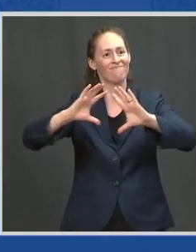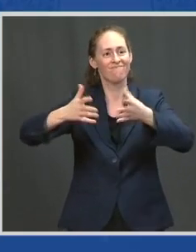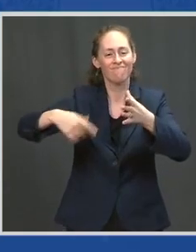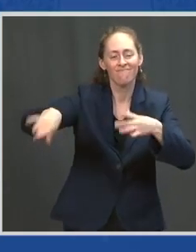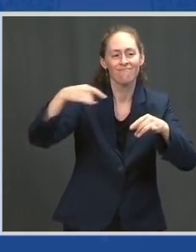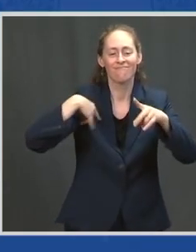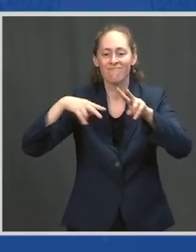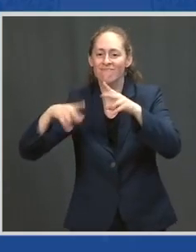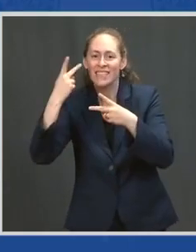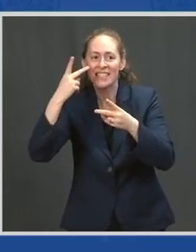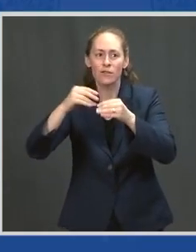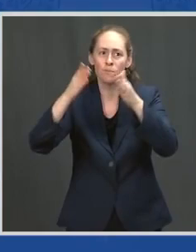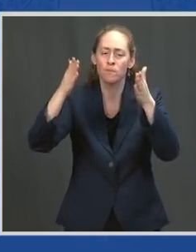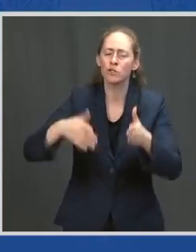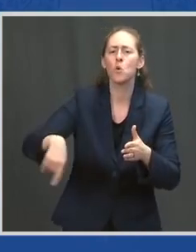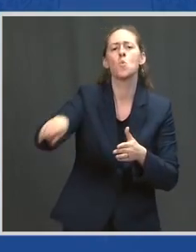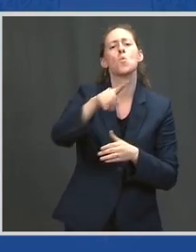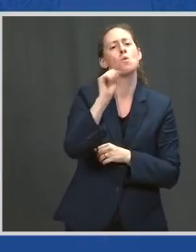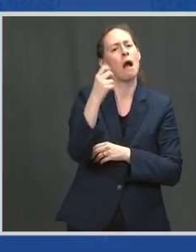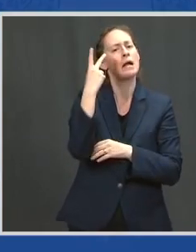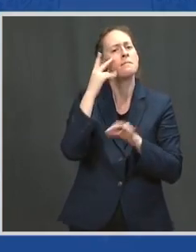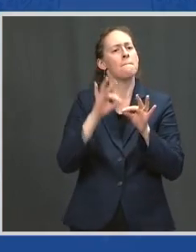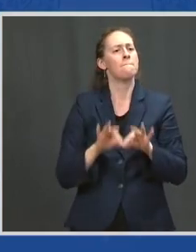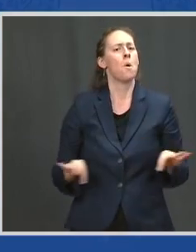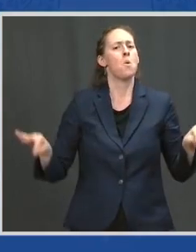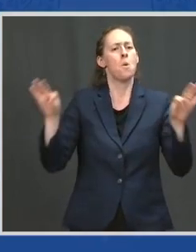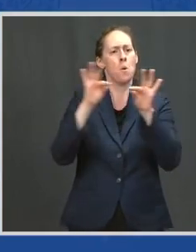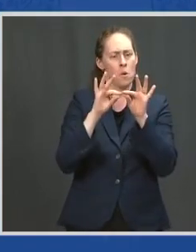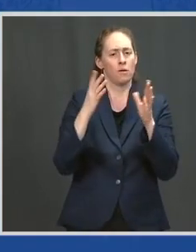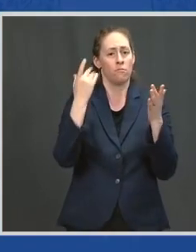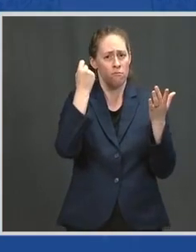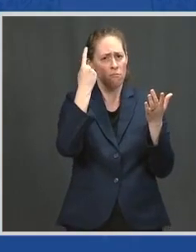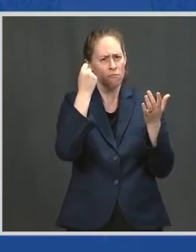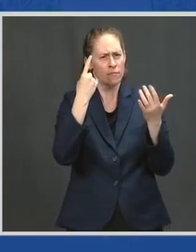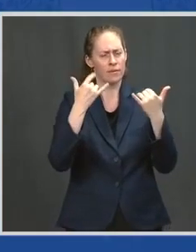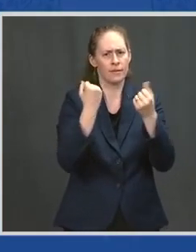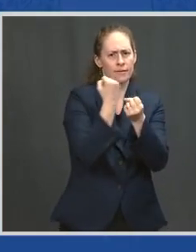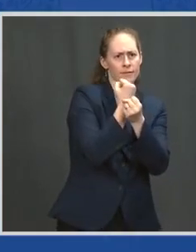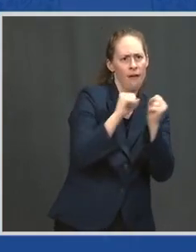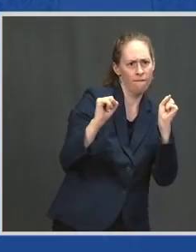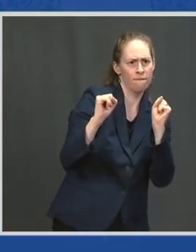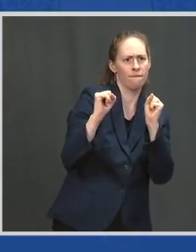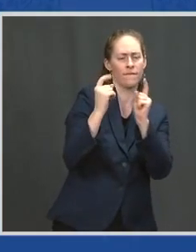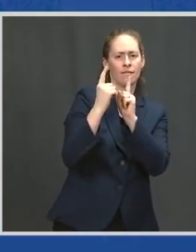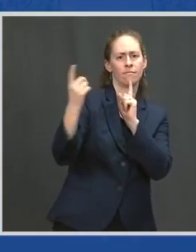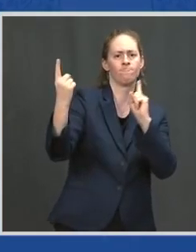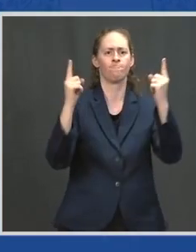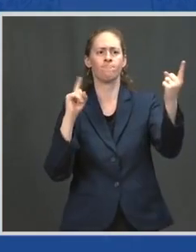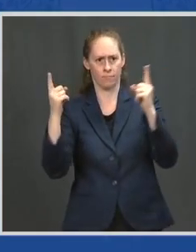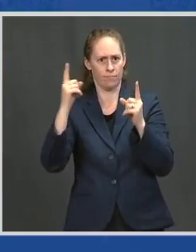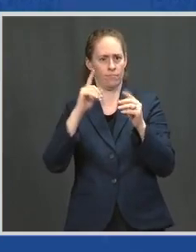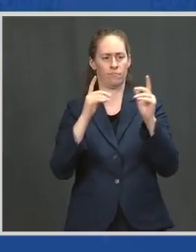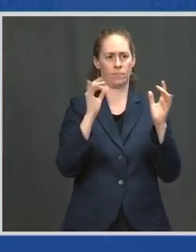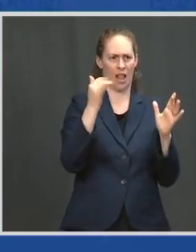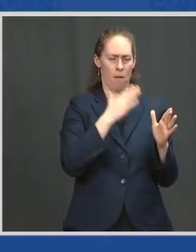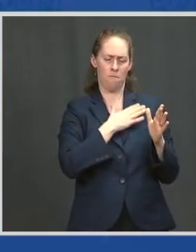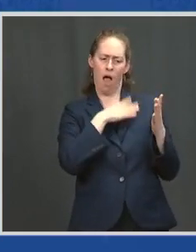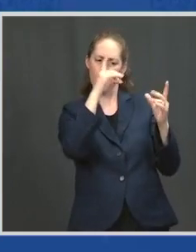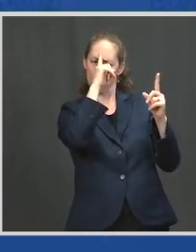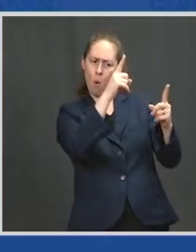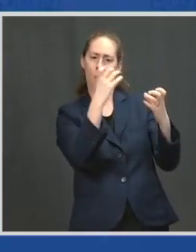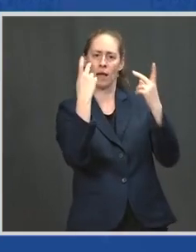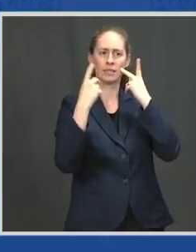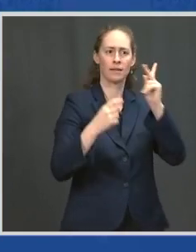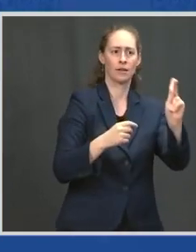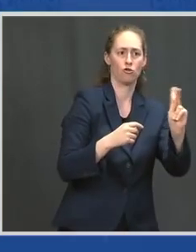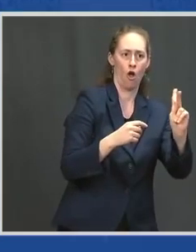kids. Safely reopening the majority of the K through 8 schools was one of my top priorities in my first 100 days,